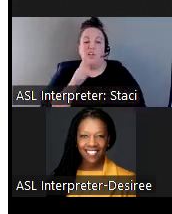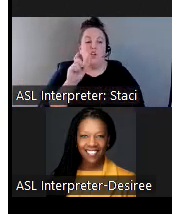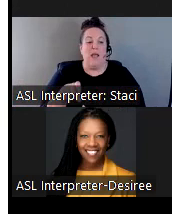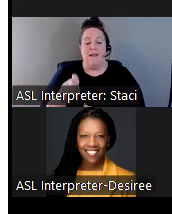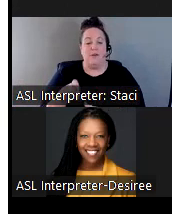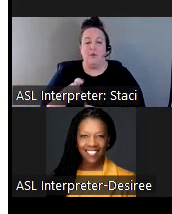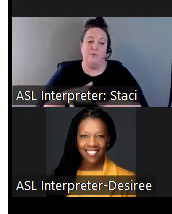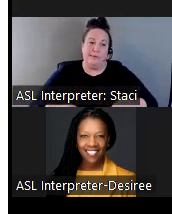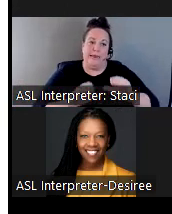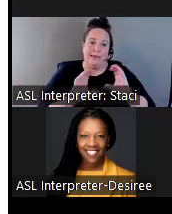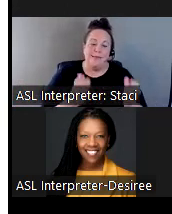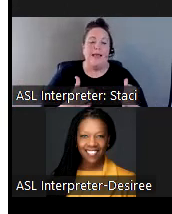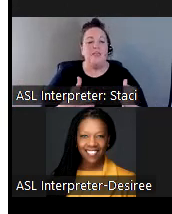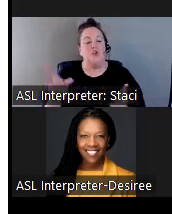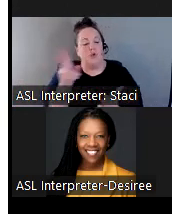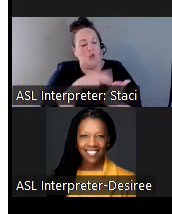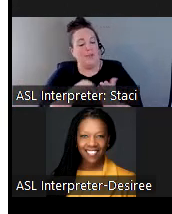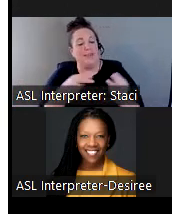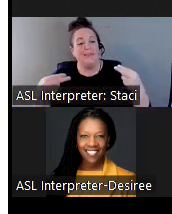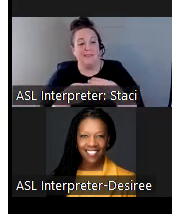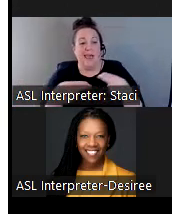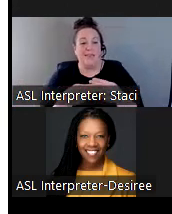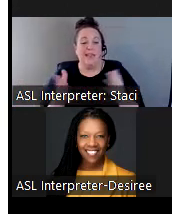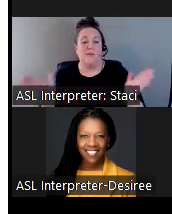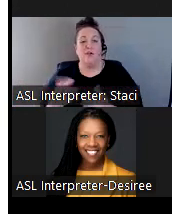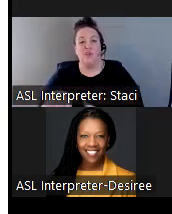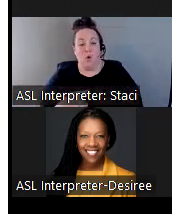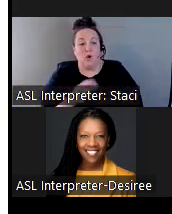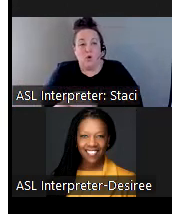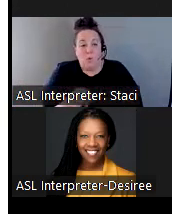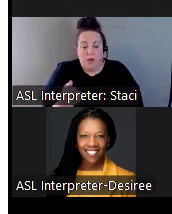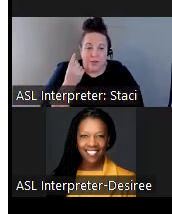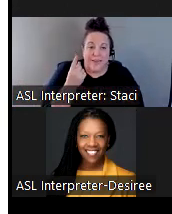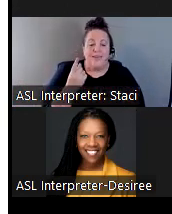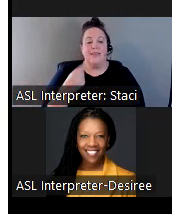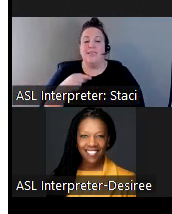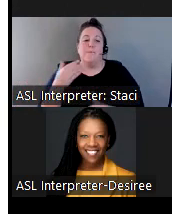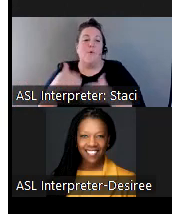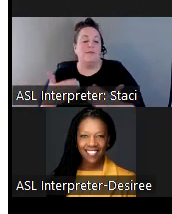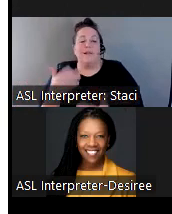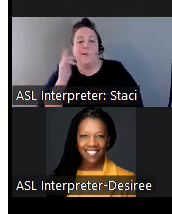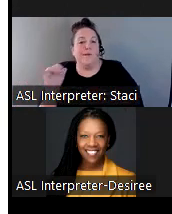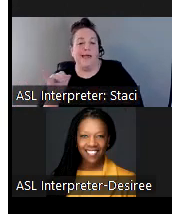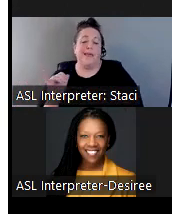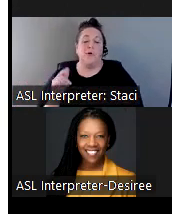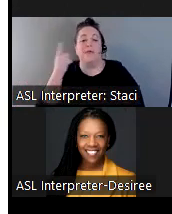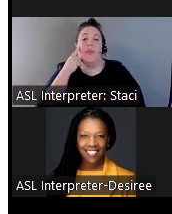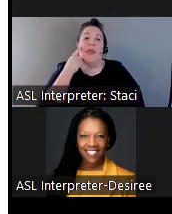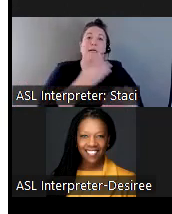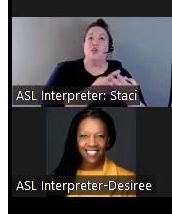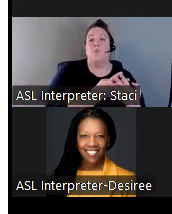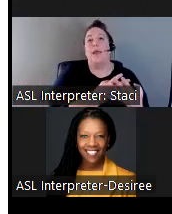as a course. You can just look through the slides. I want to encourage you to do it so you understand what the process is. We often think it's just